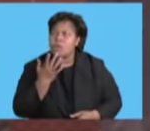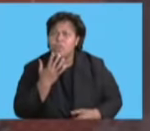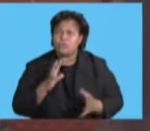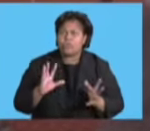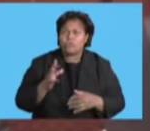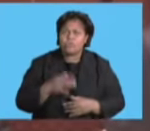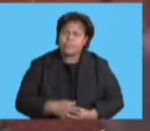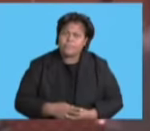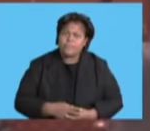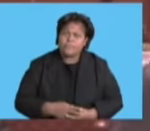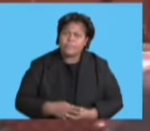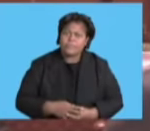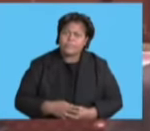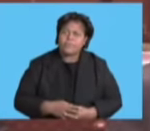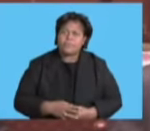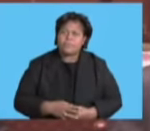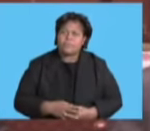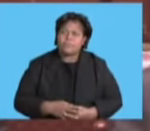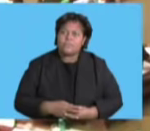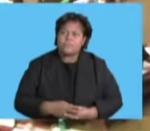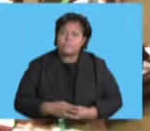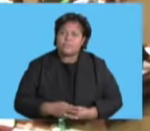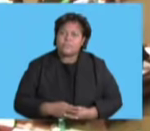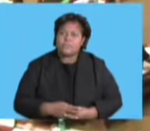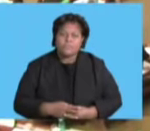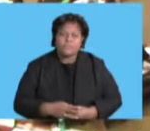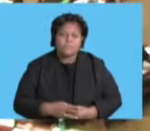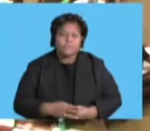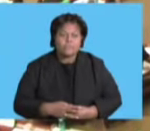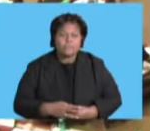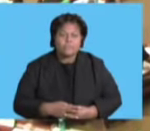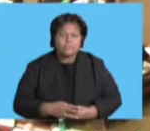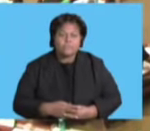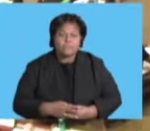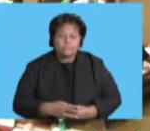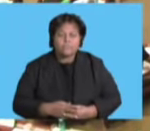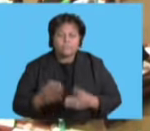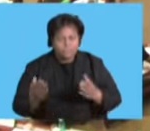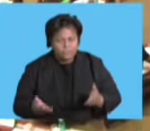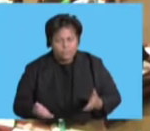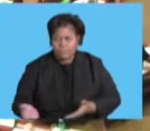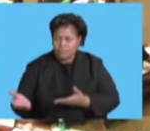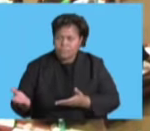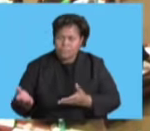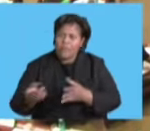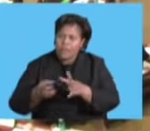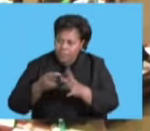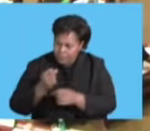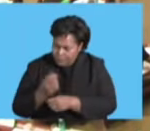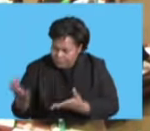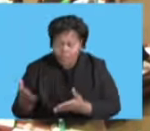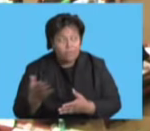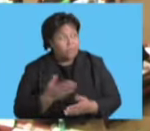There's a point of order. Mr. Speaker, sir. Honourable Attorney General, you have the floor. Mr. Speaker, sir, the Honourable Prasad is misleading